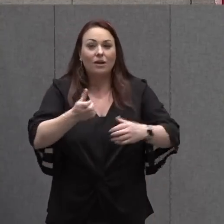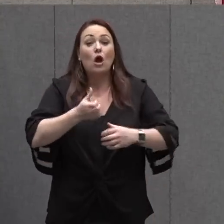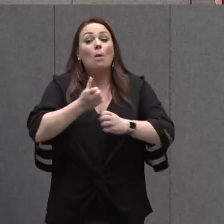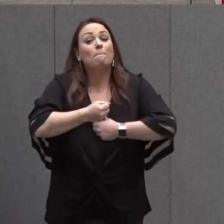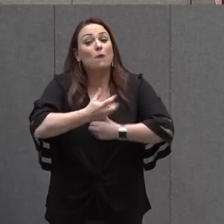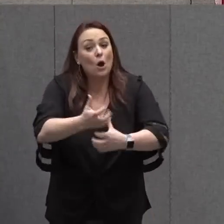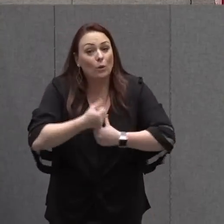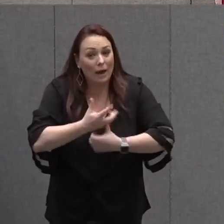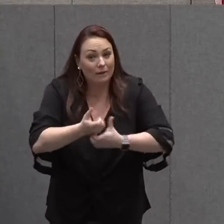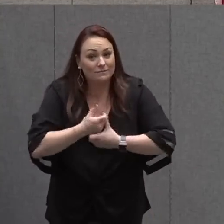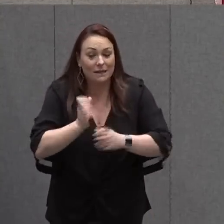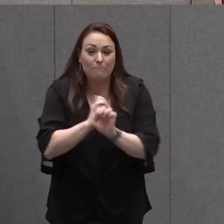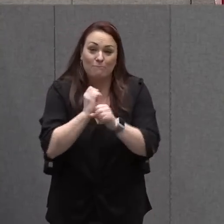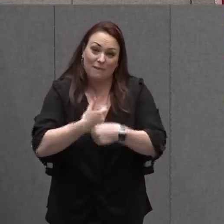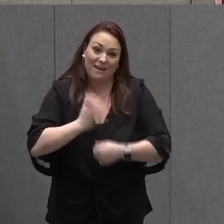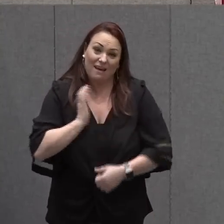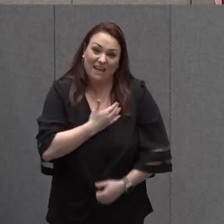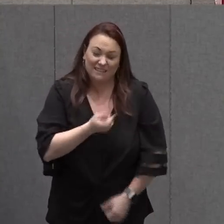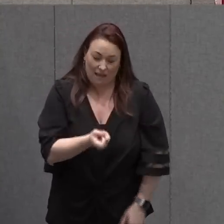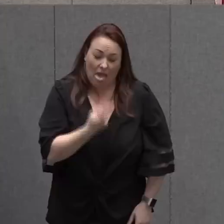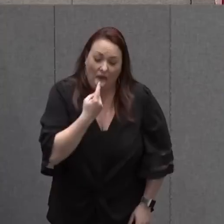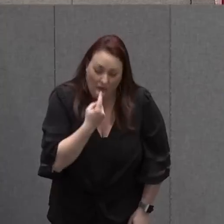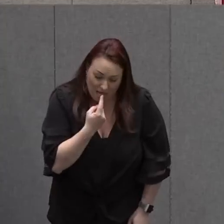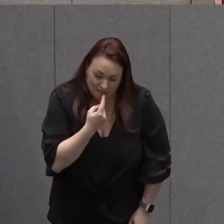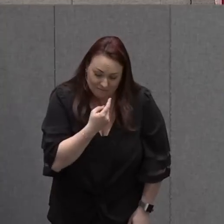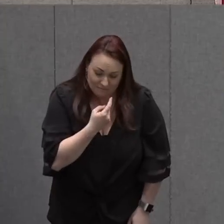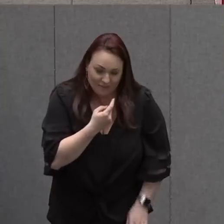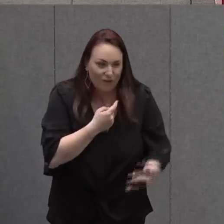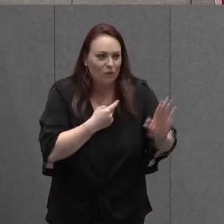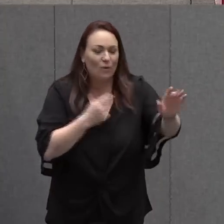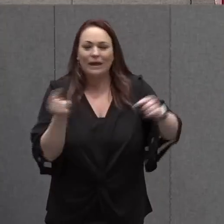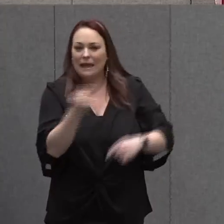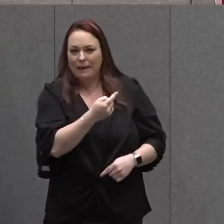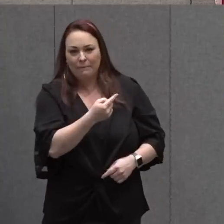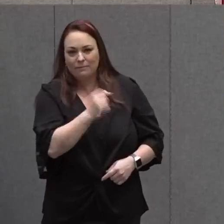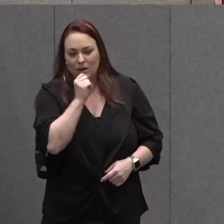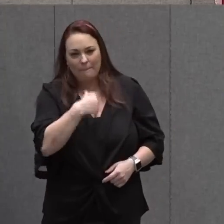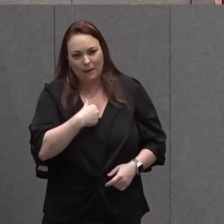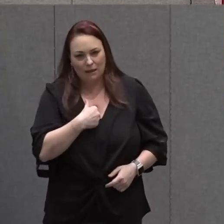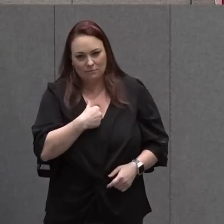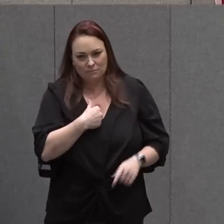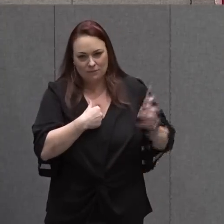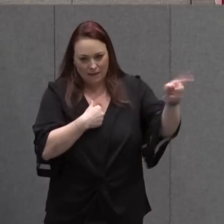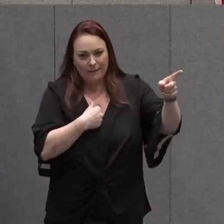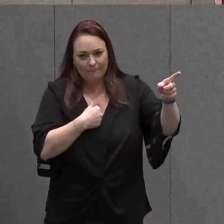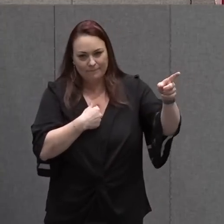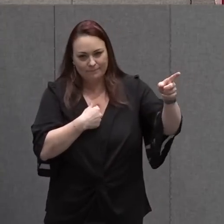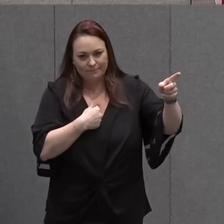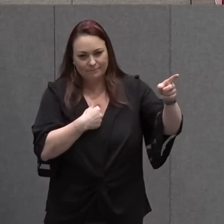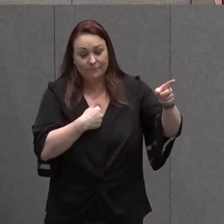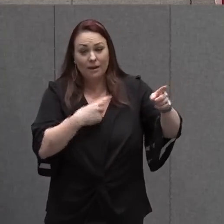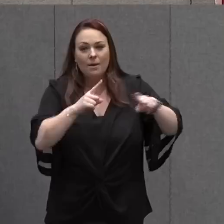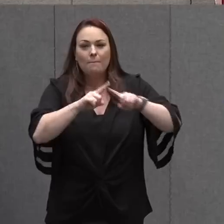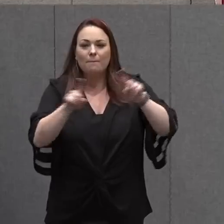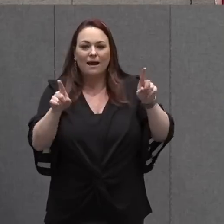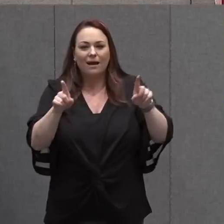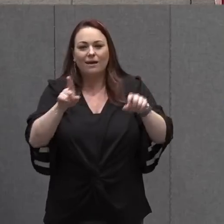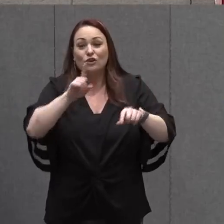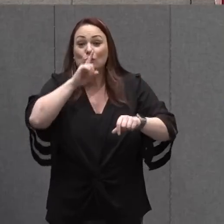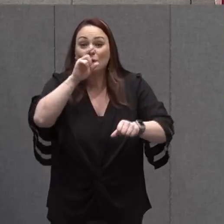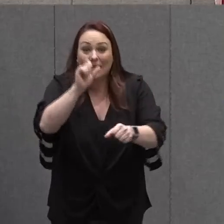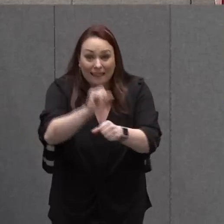gag. No, not me. Make him gag, Oh, right? But that's just figuratively speaking because as you